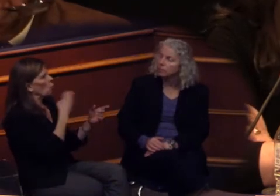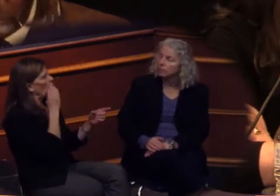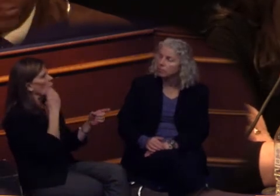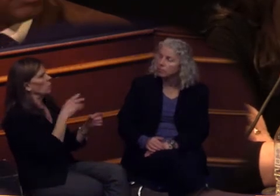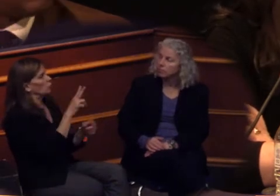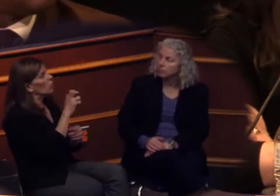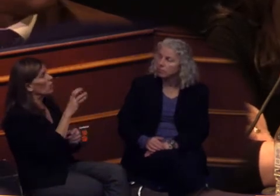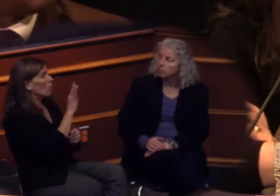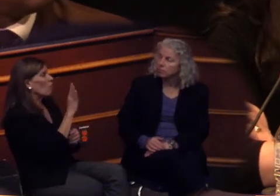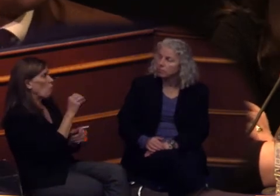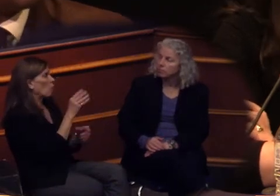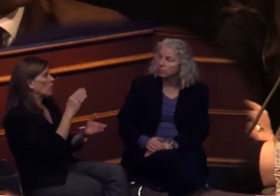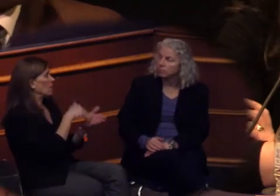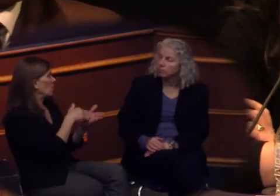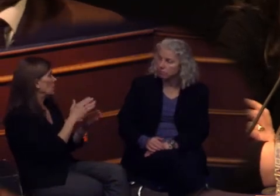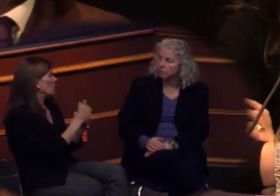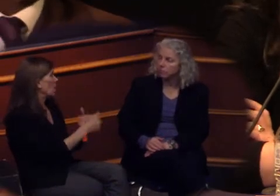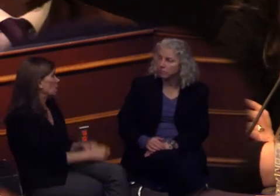,000.